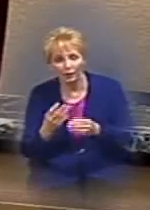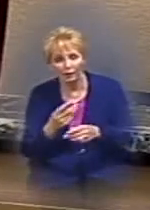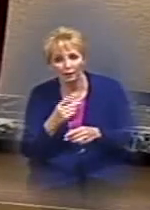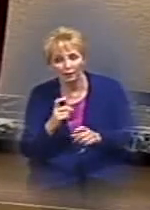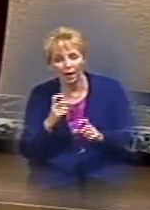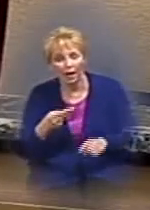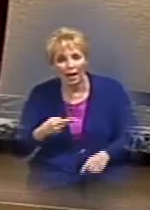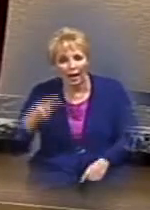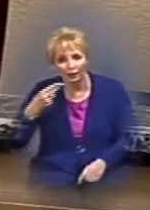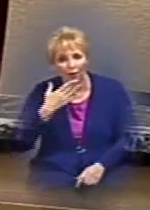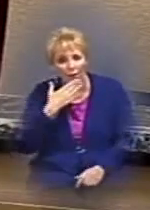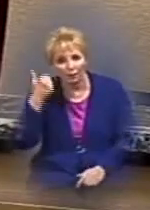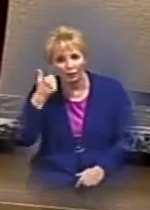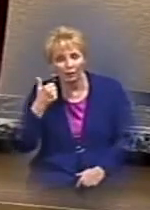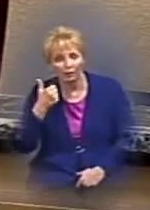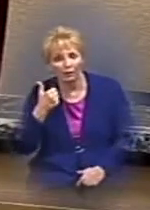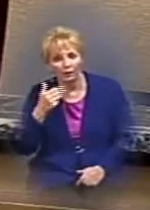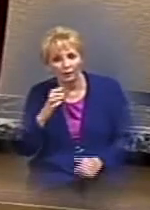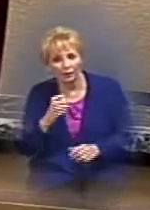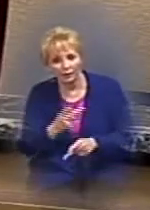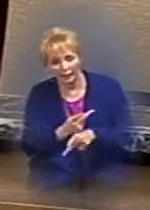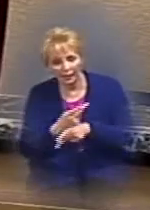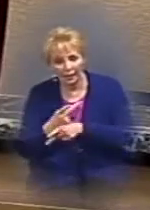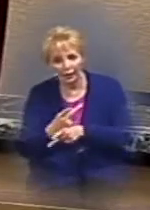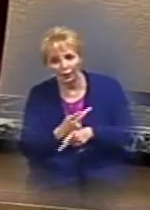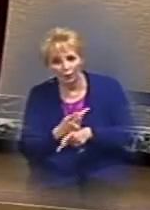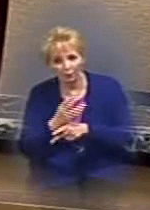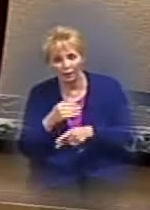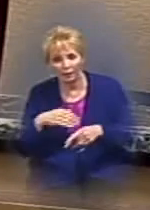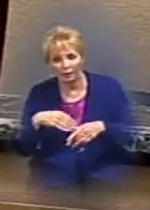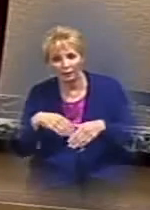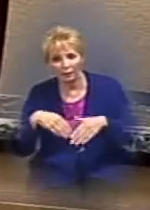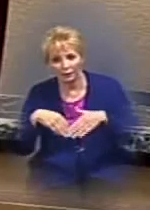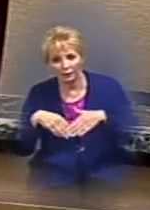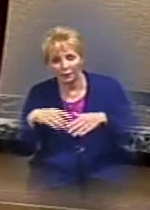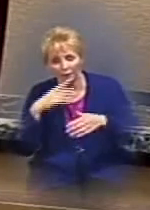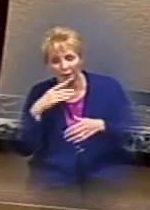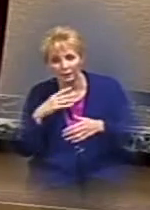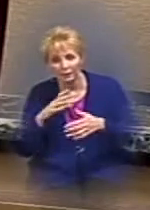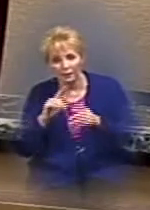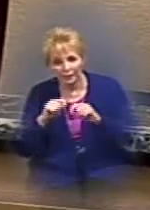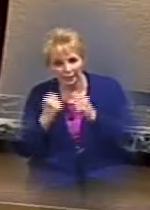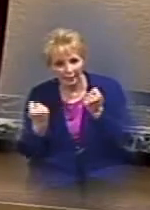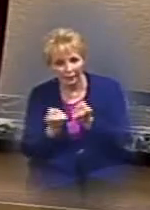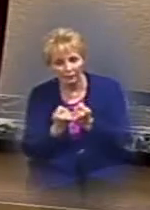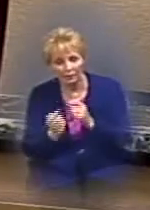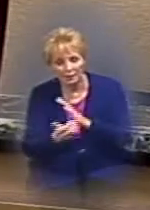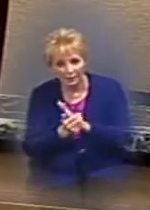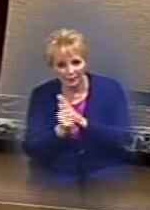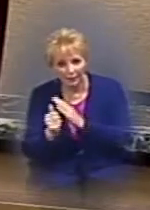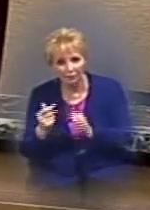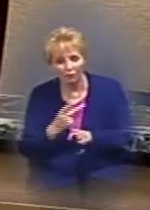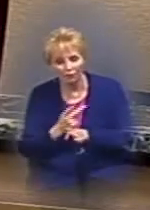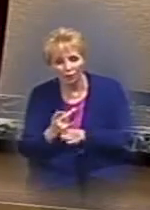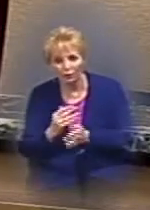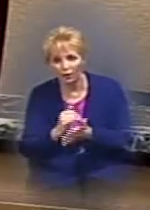highest quality care delivered by an interdisciplinary team of skilled professionals that